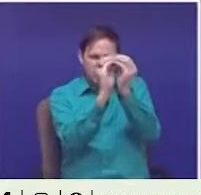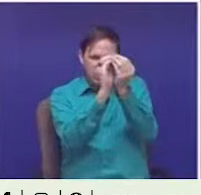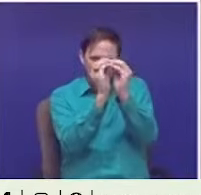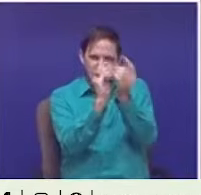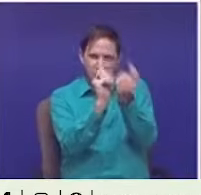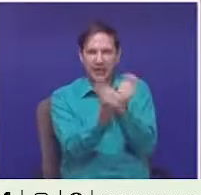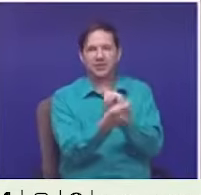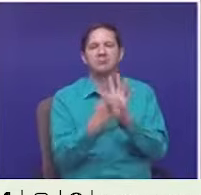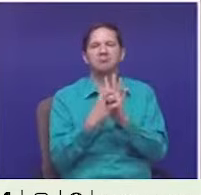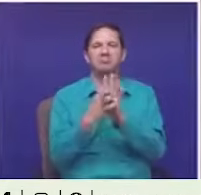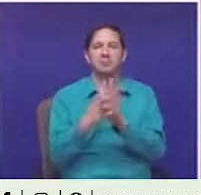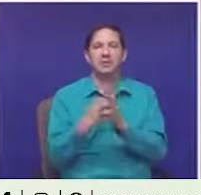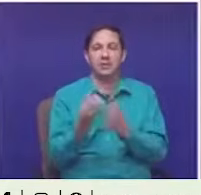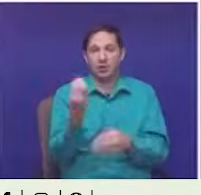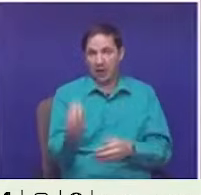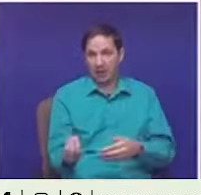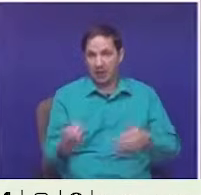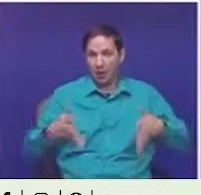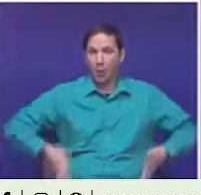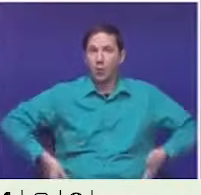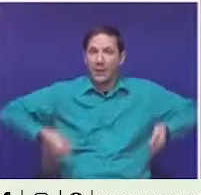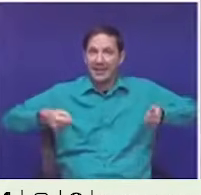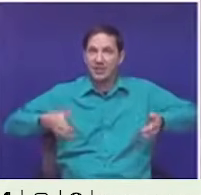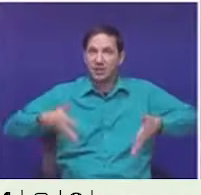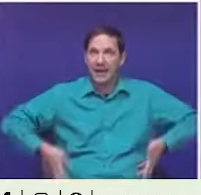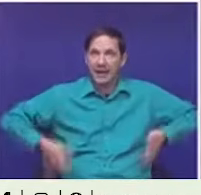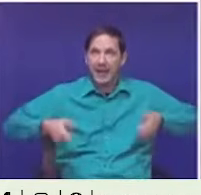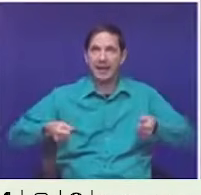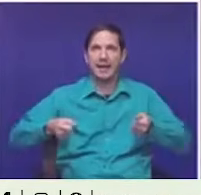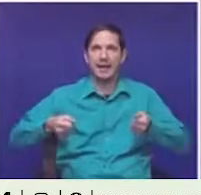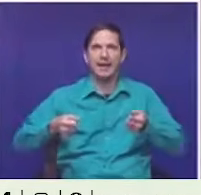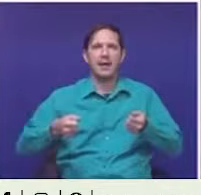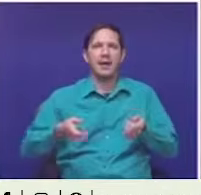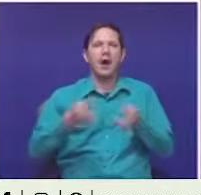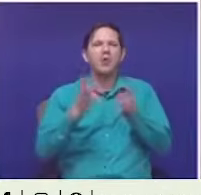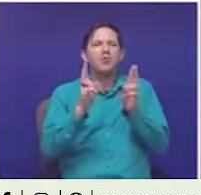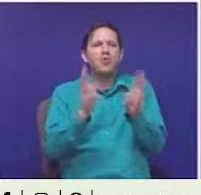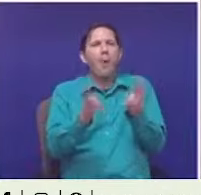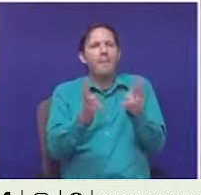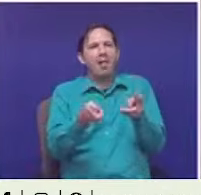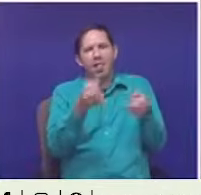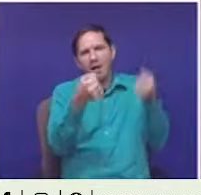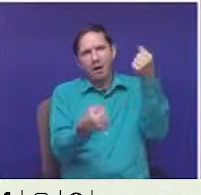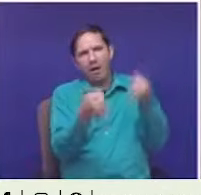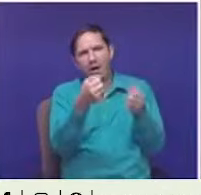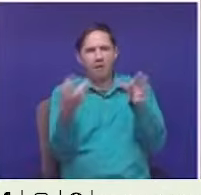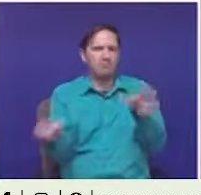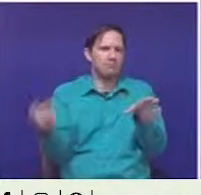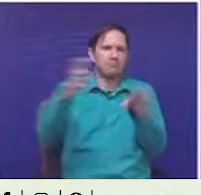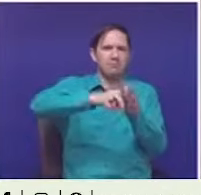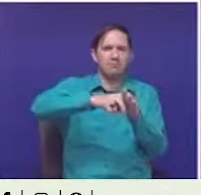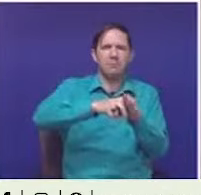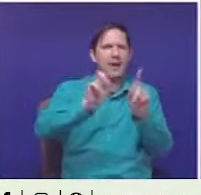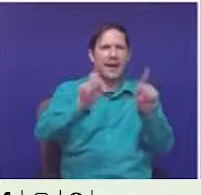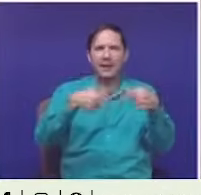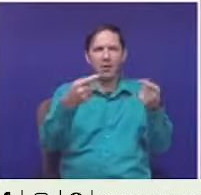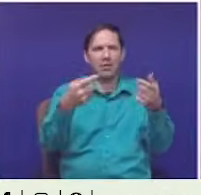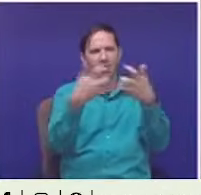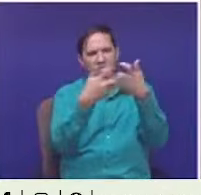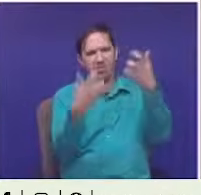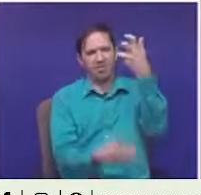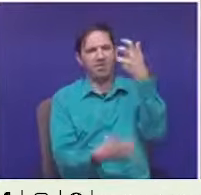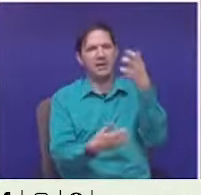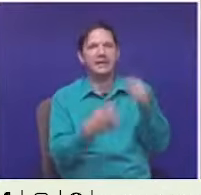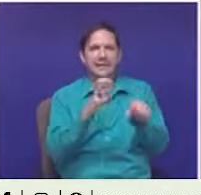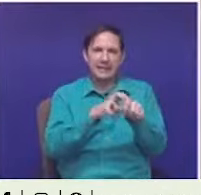a wheelchair, they would need to be transported in a particular way where that car is able to take those wheelchairs in and transport it to